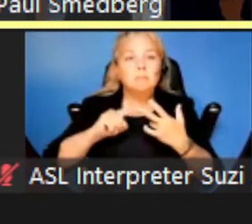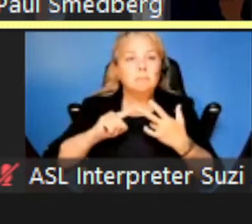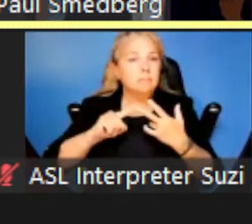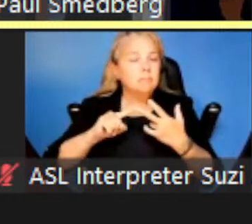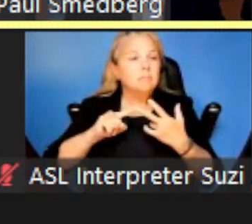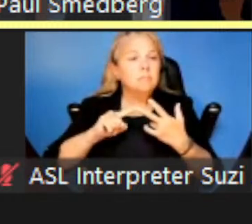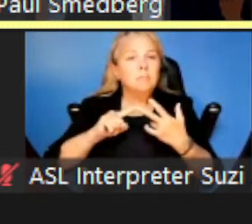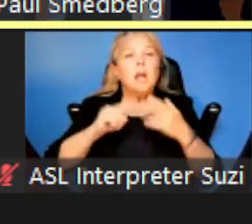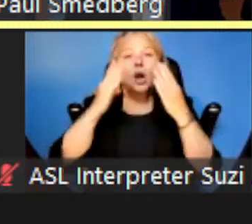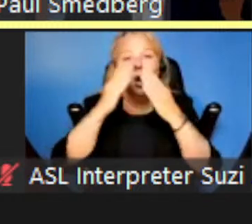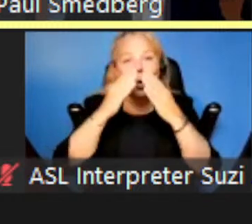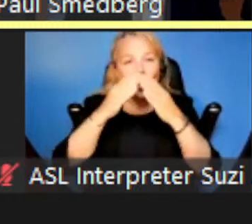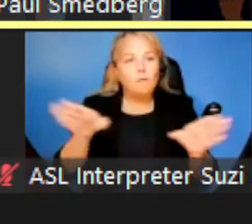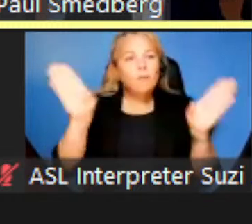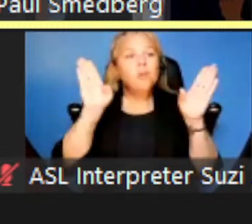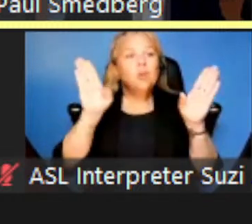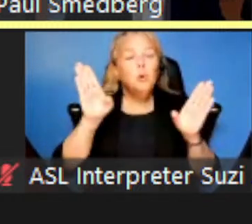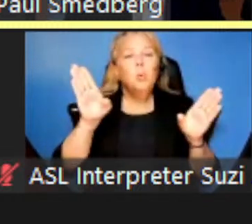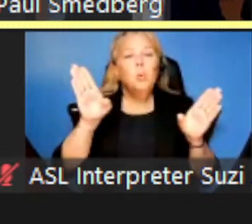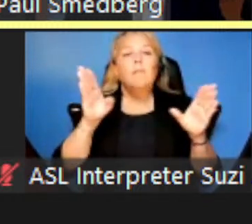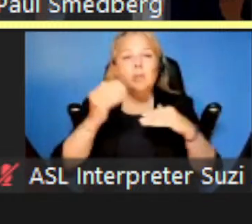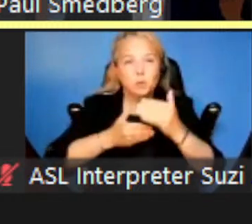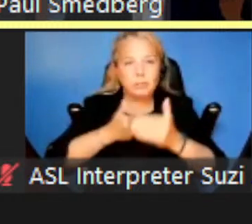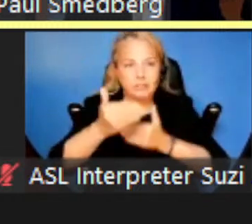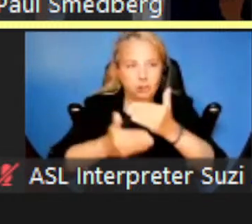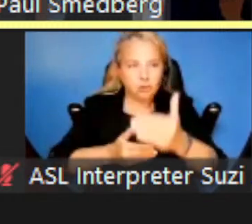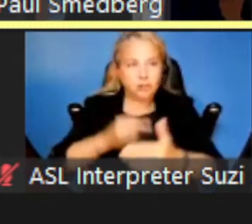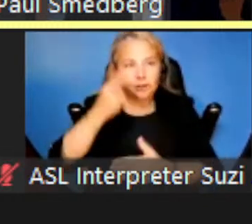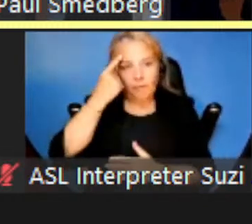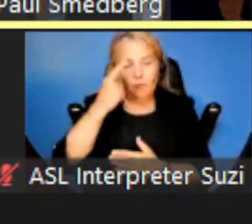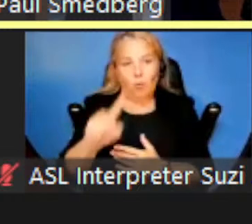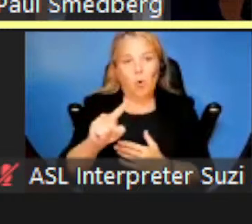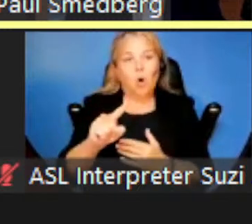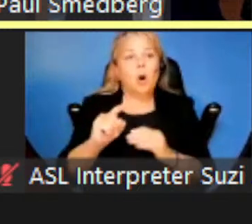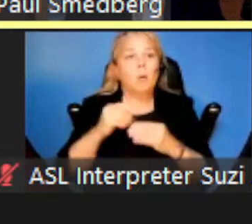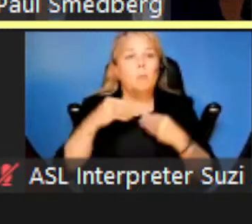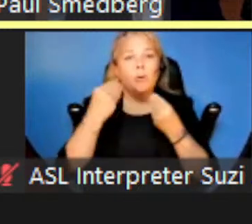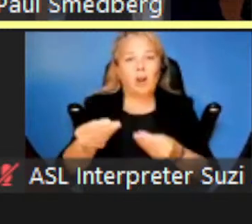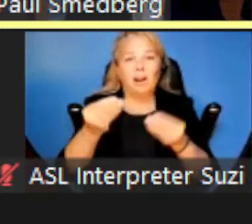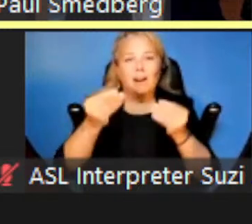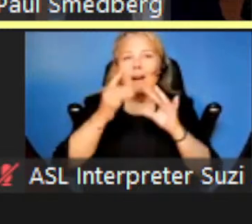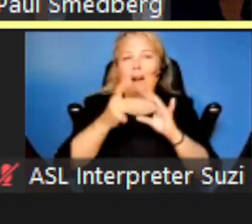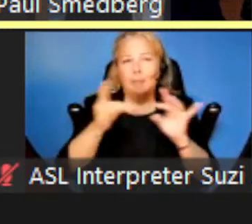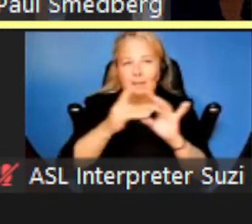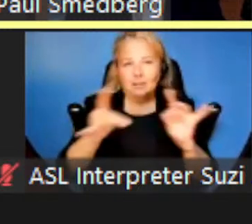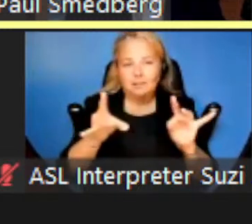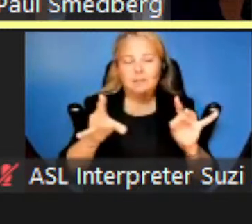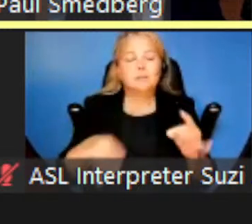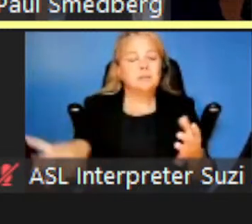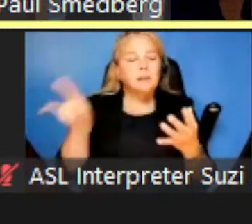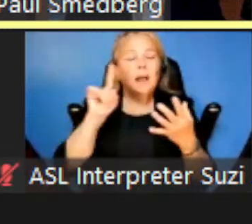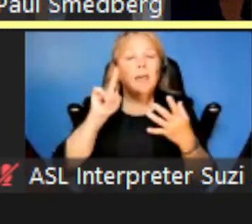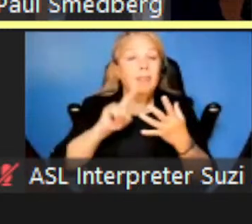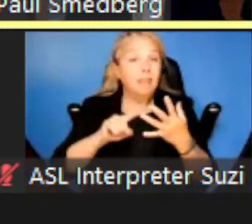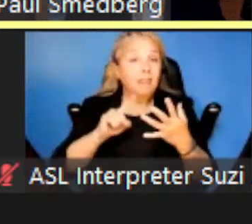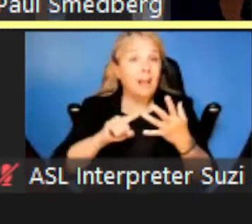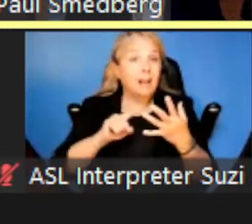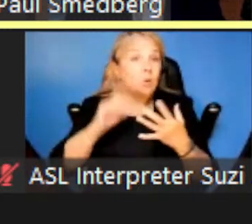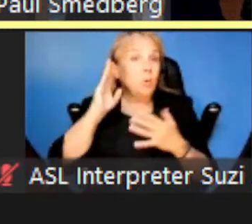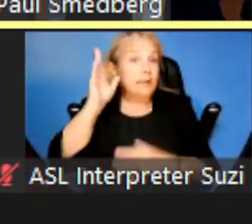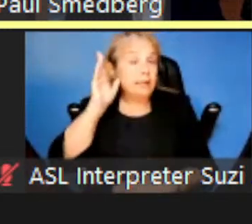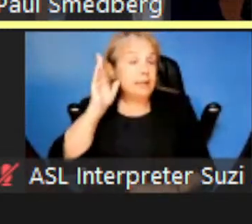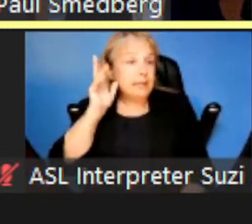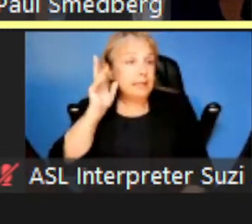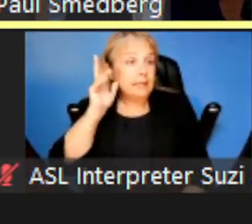an overview of the procedures for providing comments. We will then hear from them. We